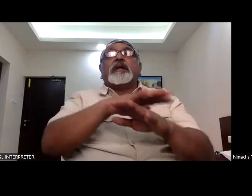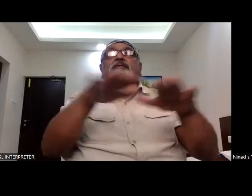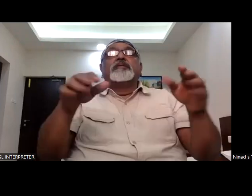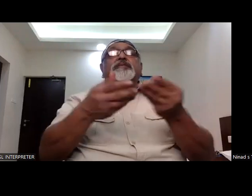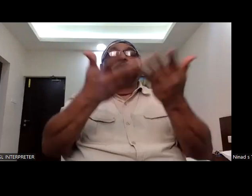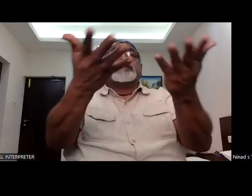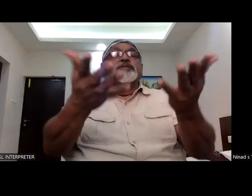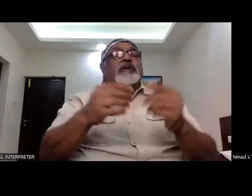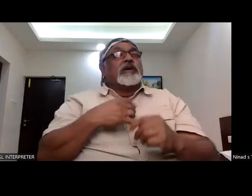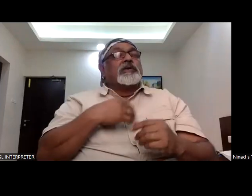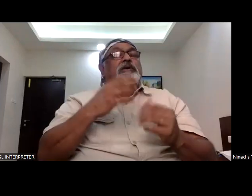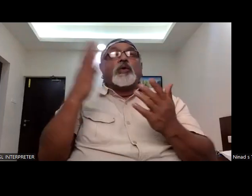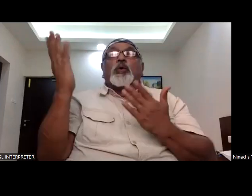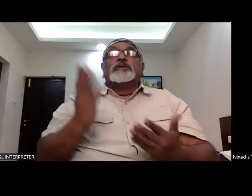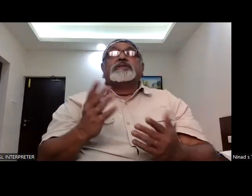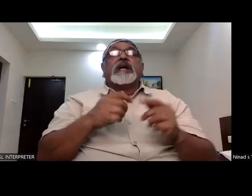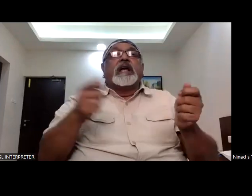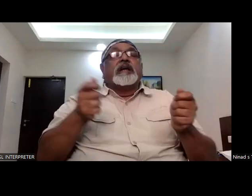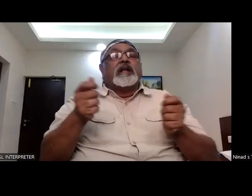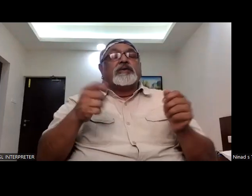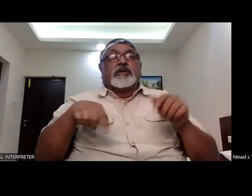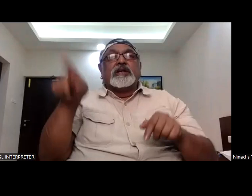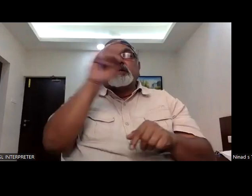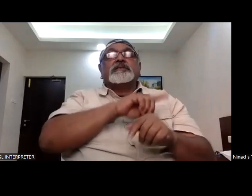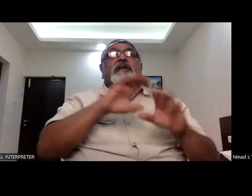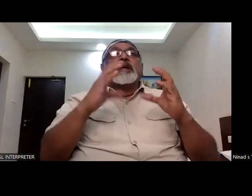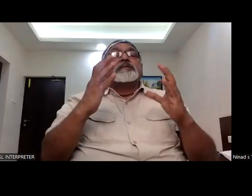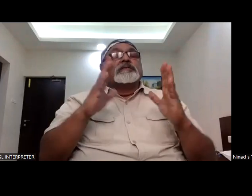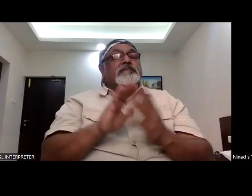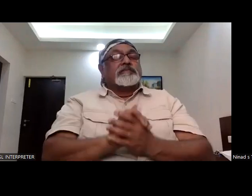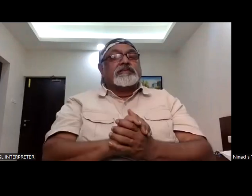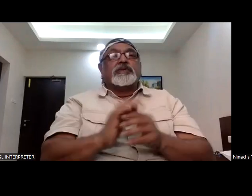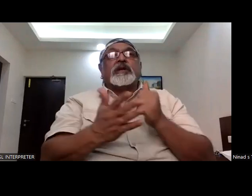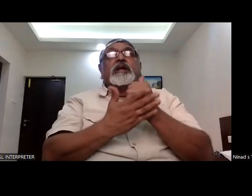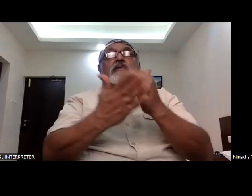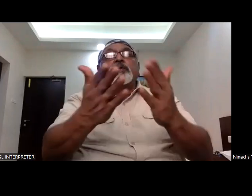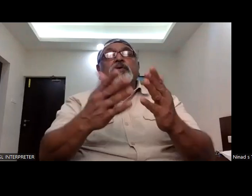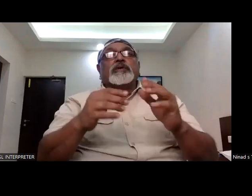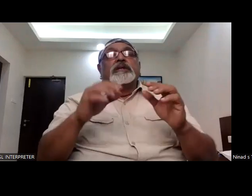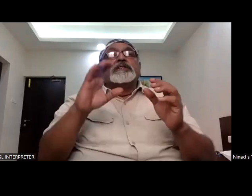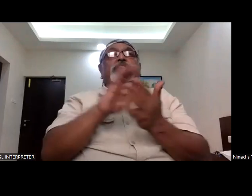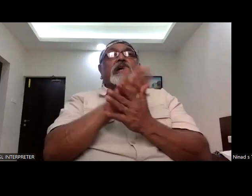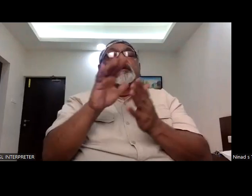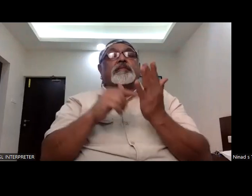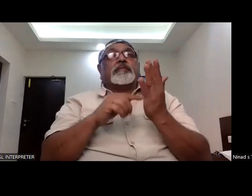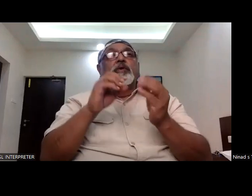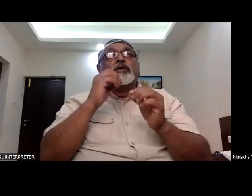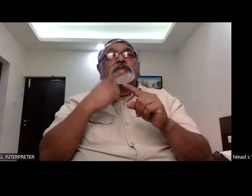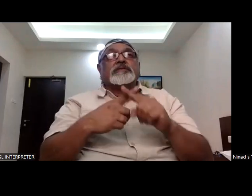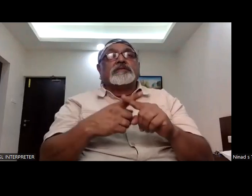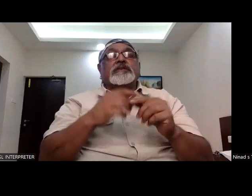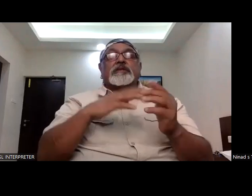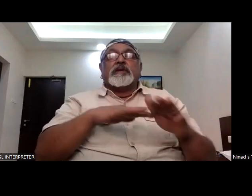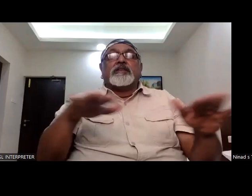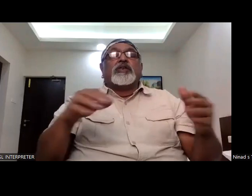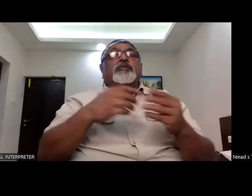inform you that I'll be hosting and anchoring today's class and will also be helping you with the chat box. The platform is now all yours,